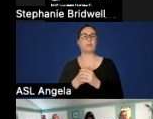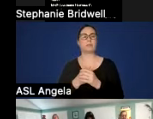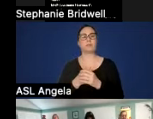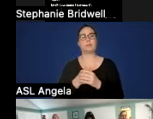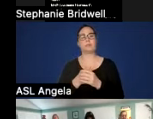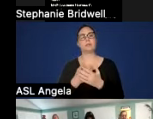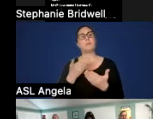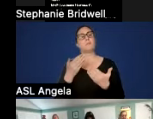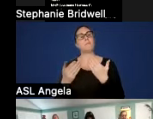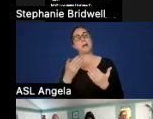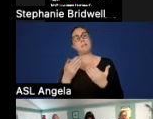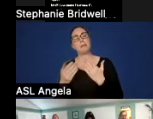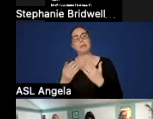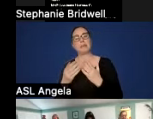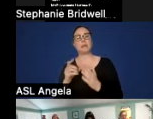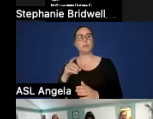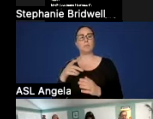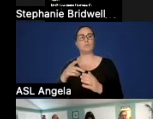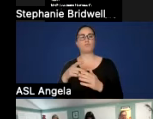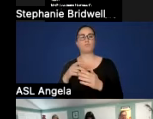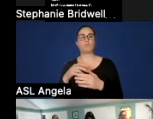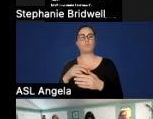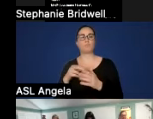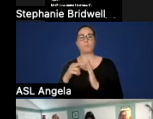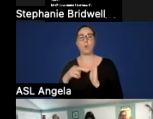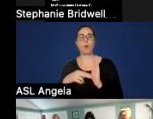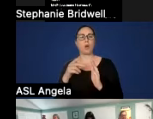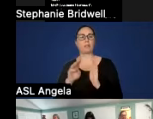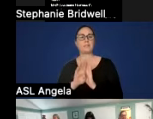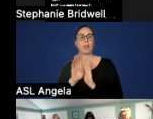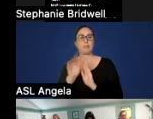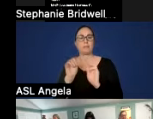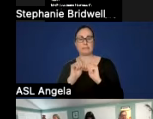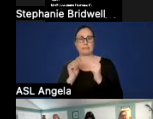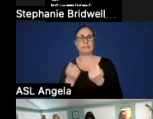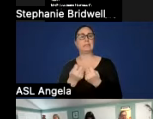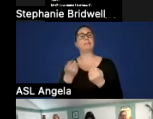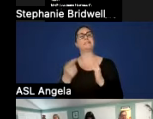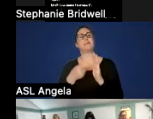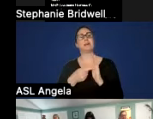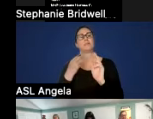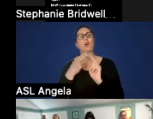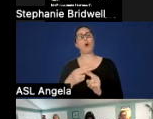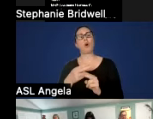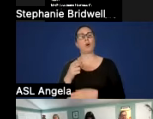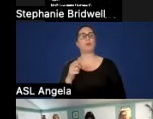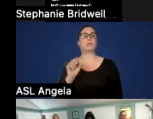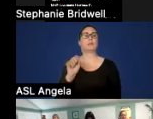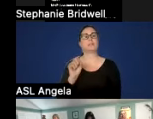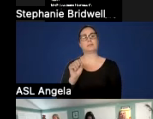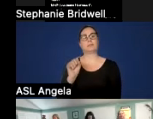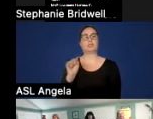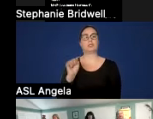protocol development team. Sometimes they're called a SARC or a SMART or a SART with 2